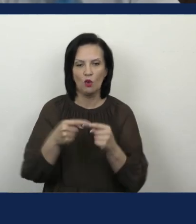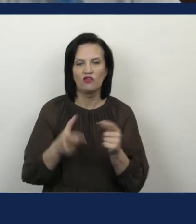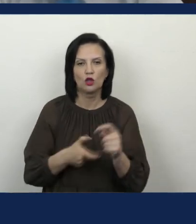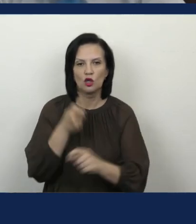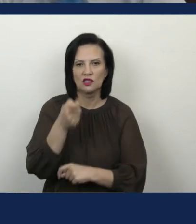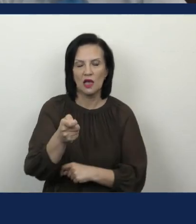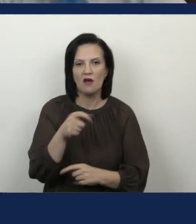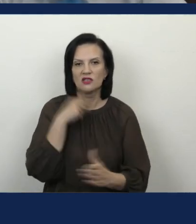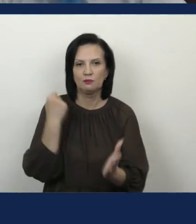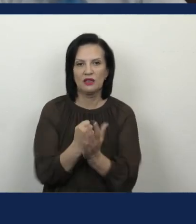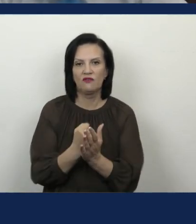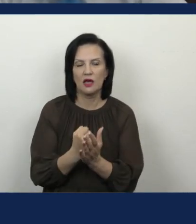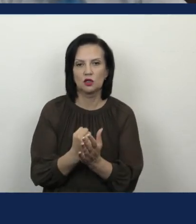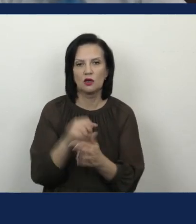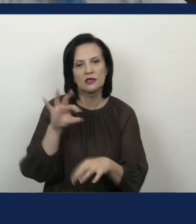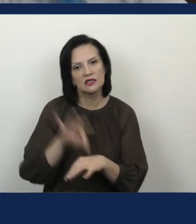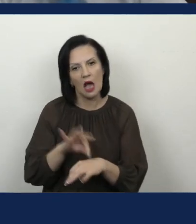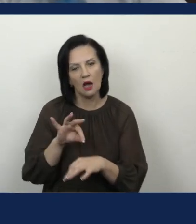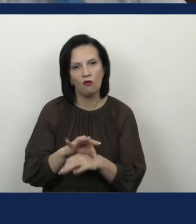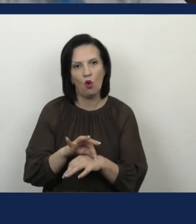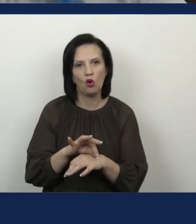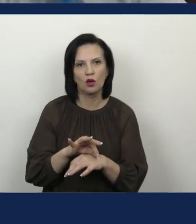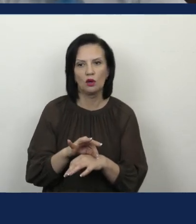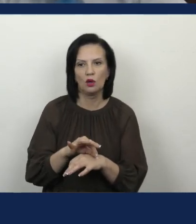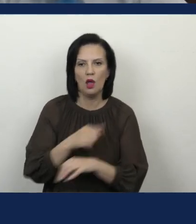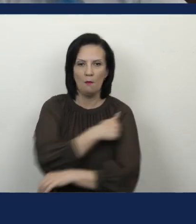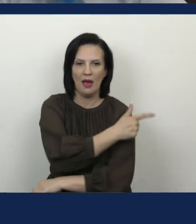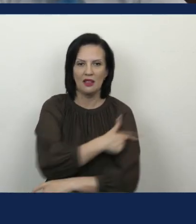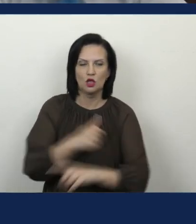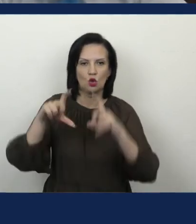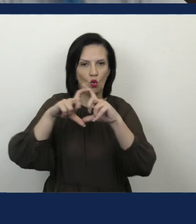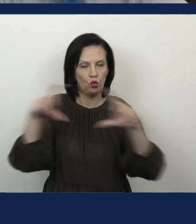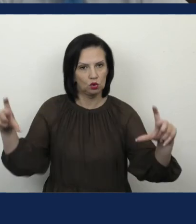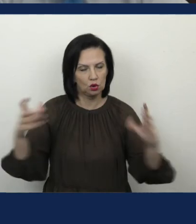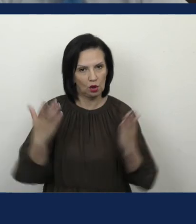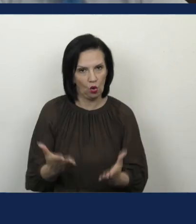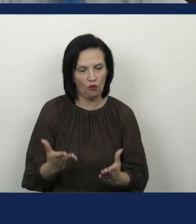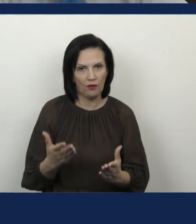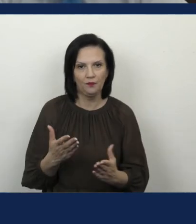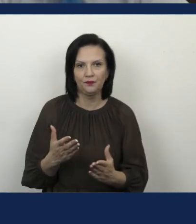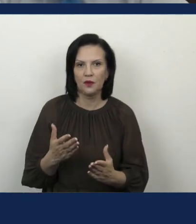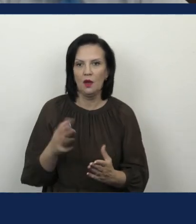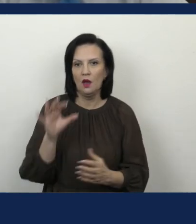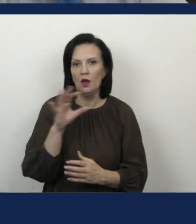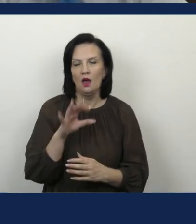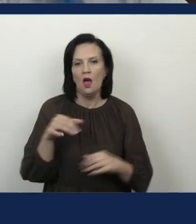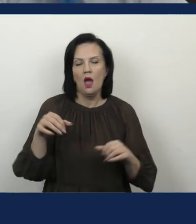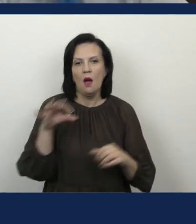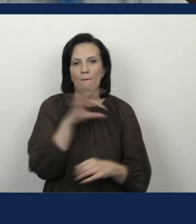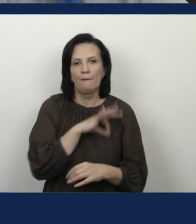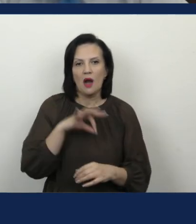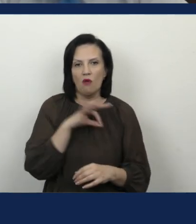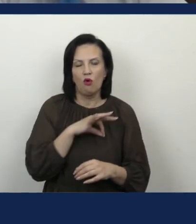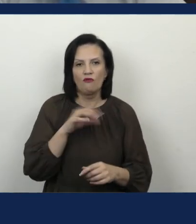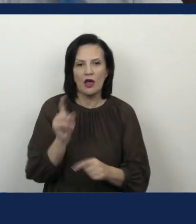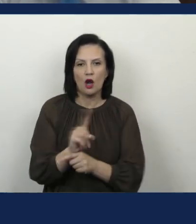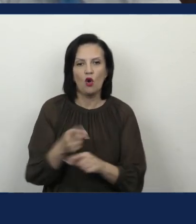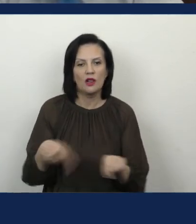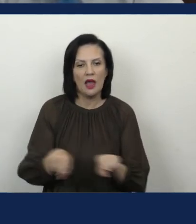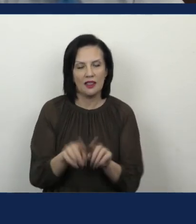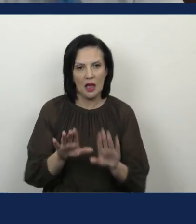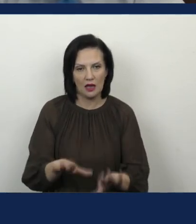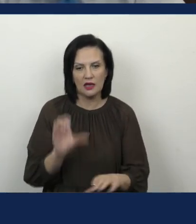had not submitted their announcements, their statements suggesting that they